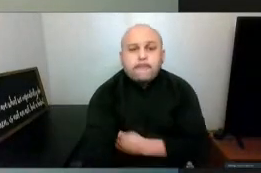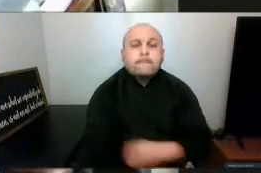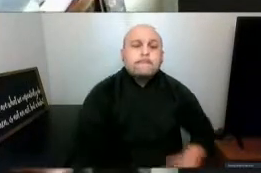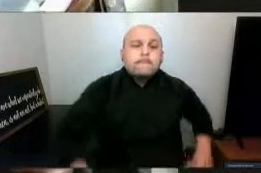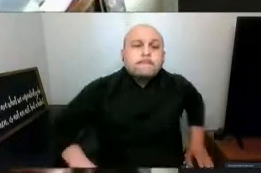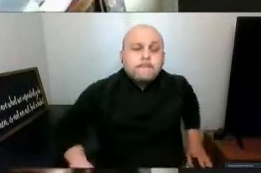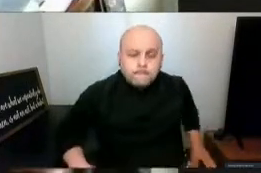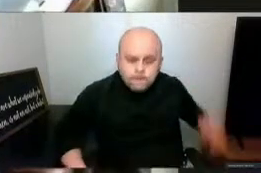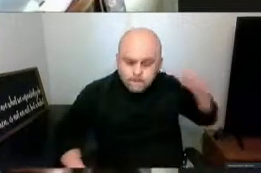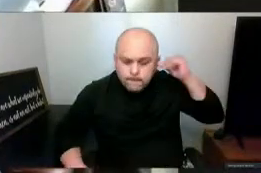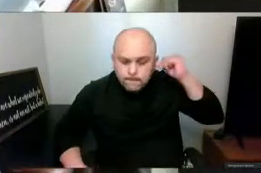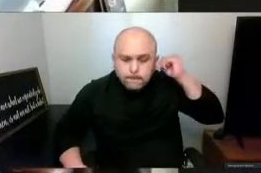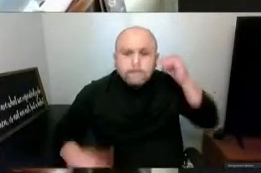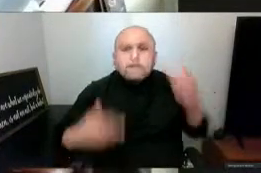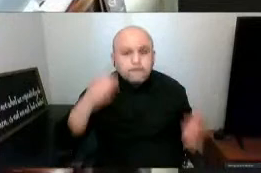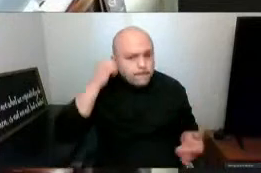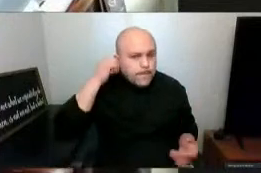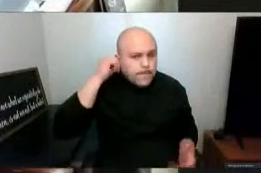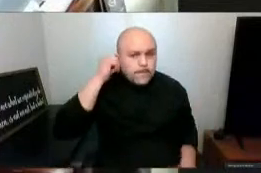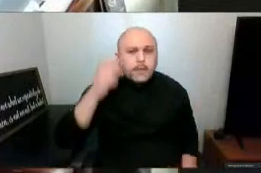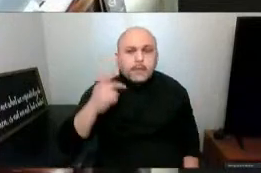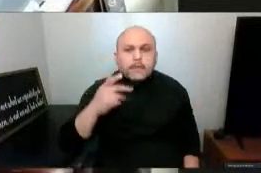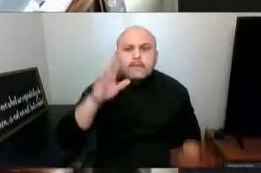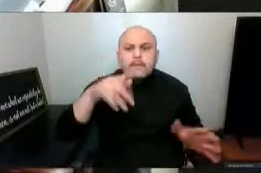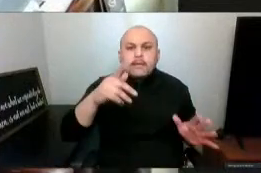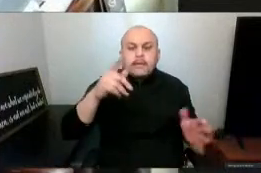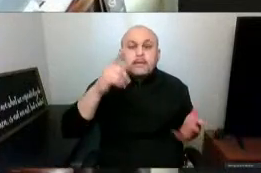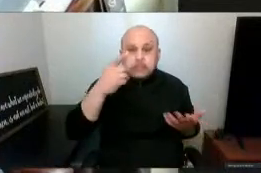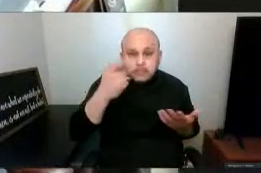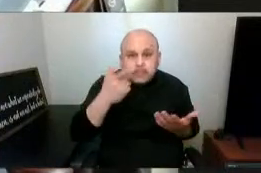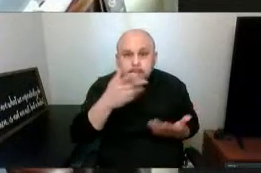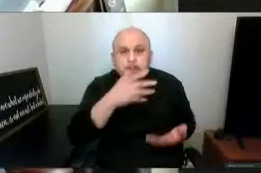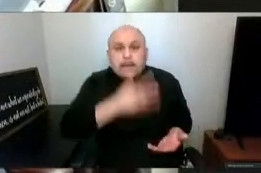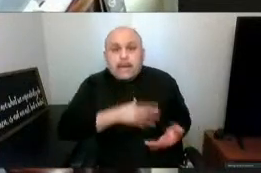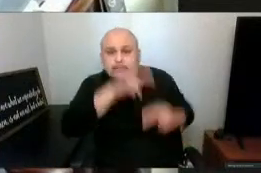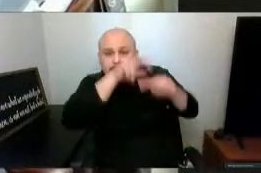I guess I'm up, Madam Chair.